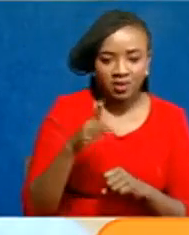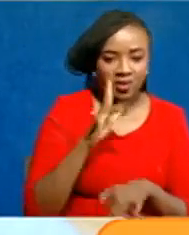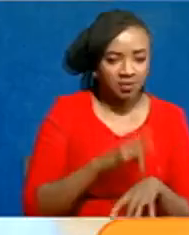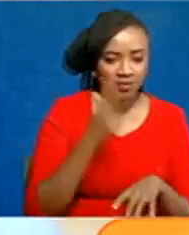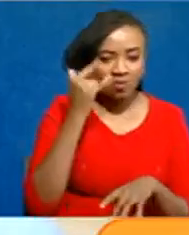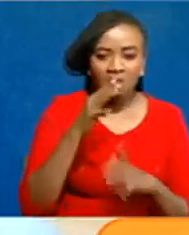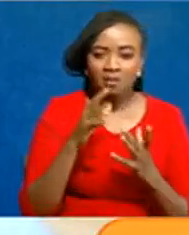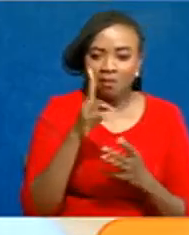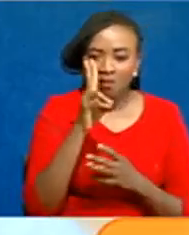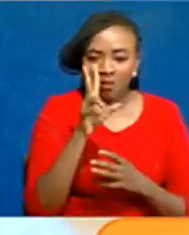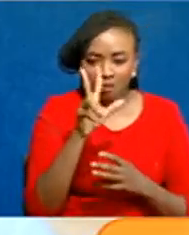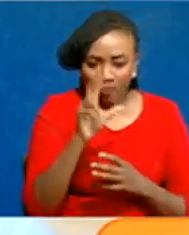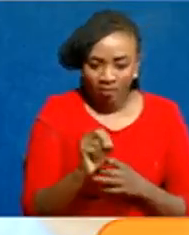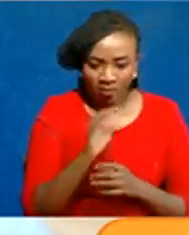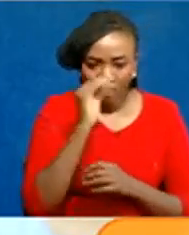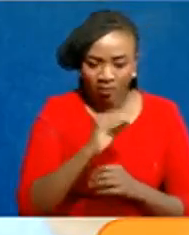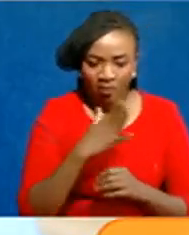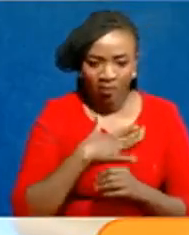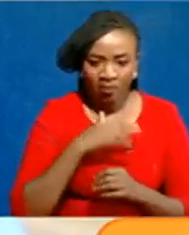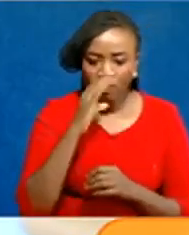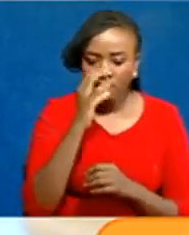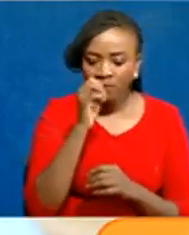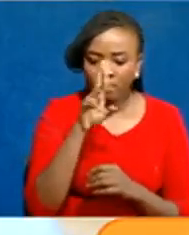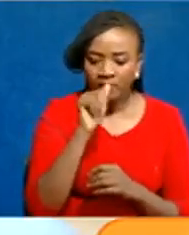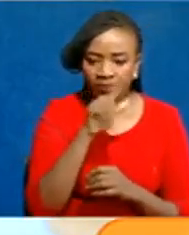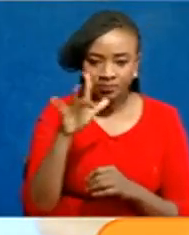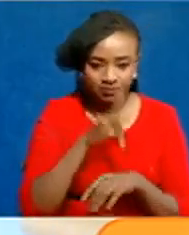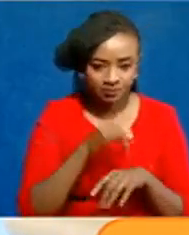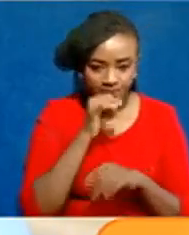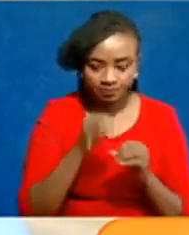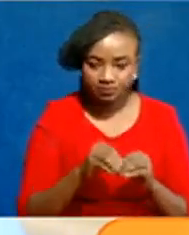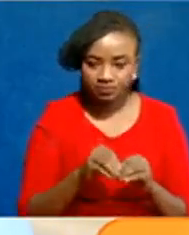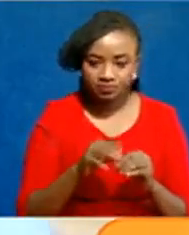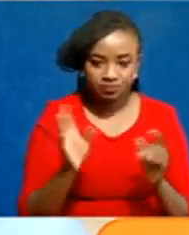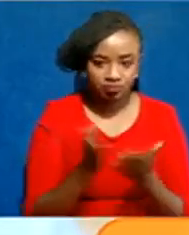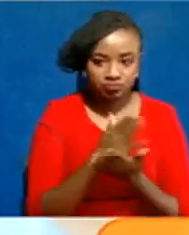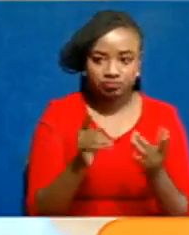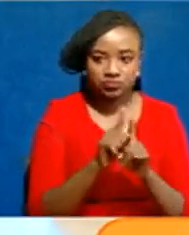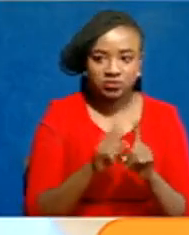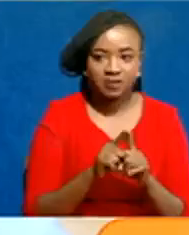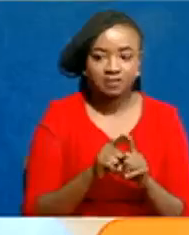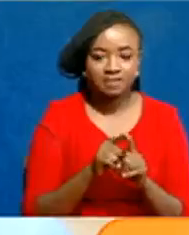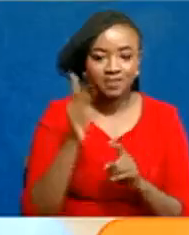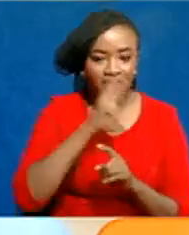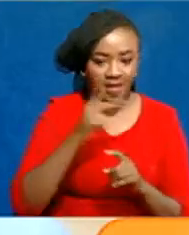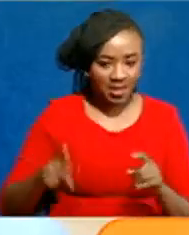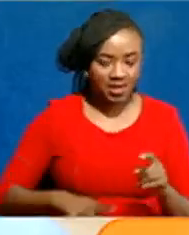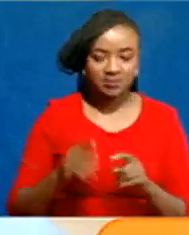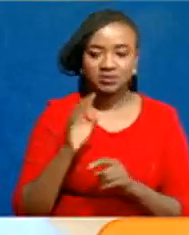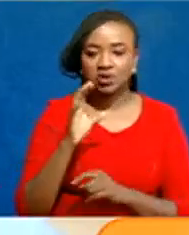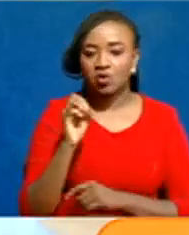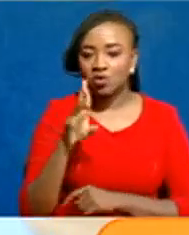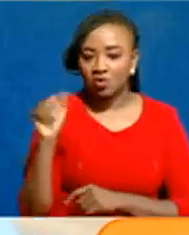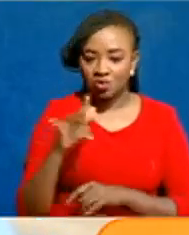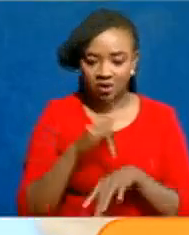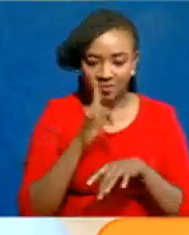coral in this area, and it affected obviously the coral we planted for the king.